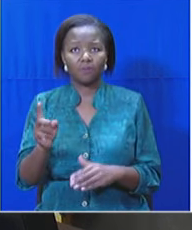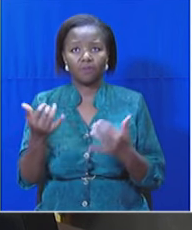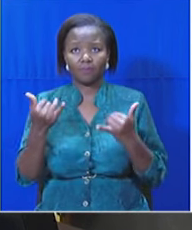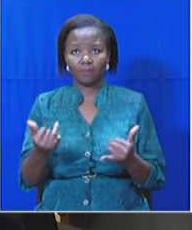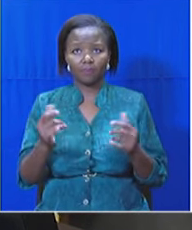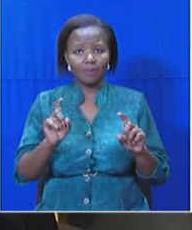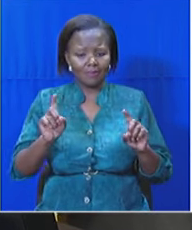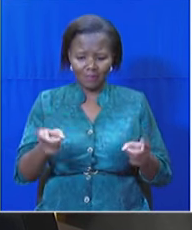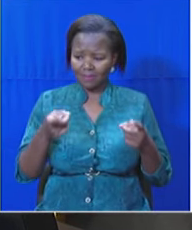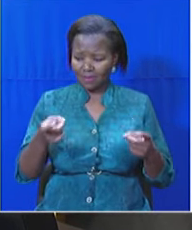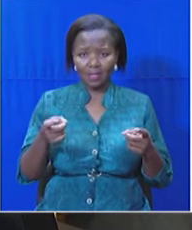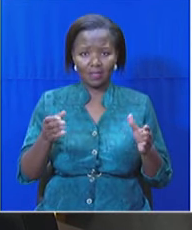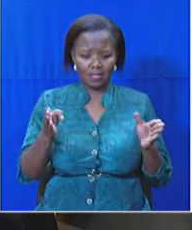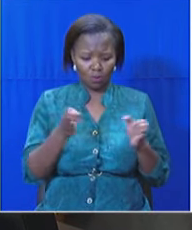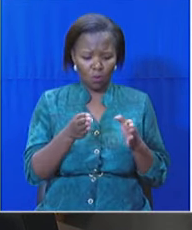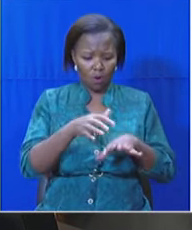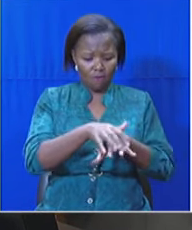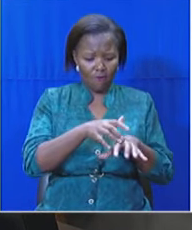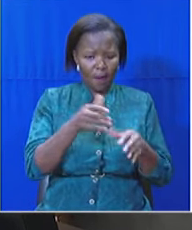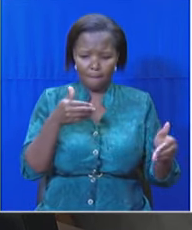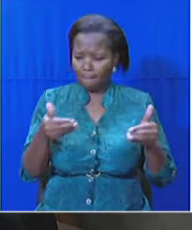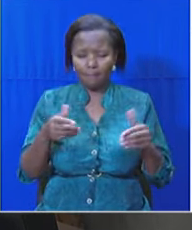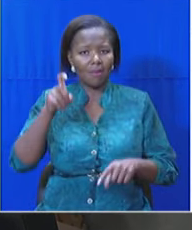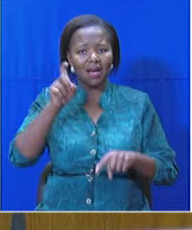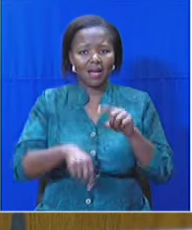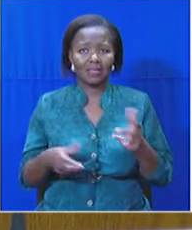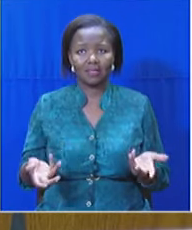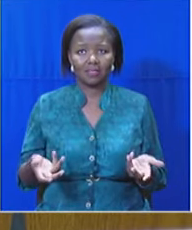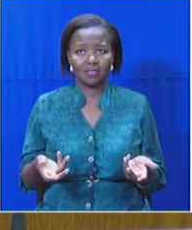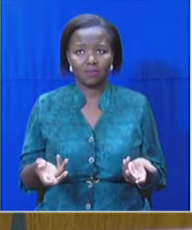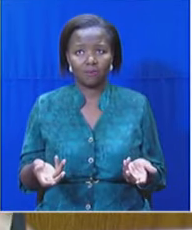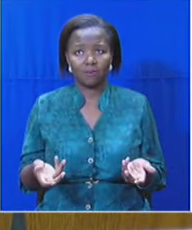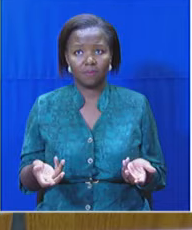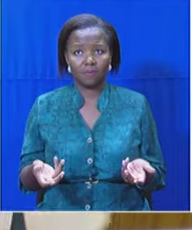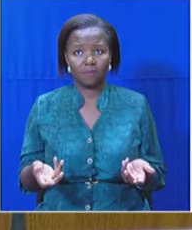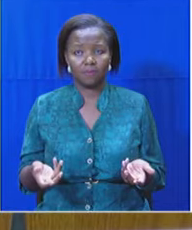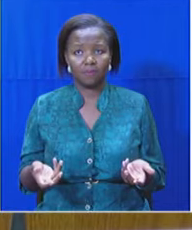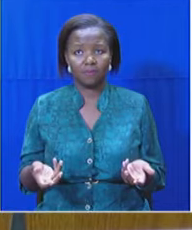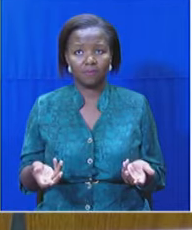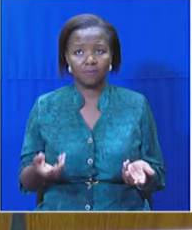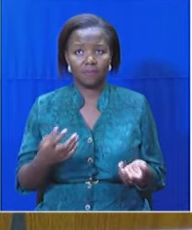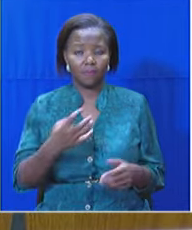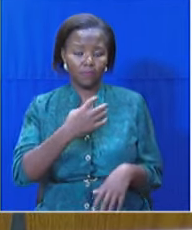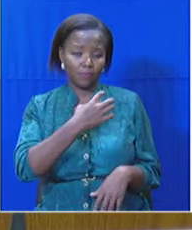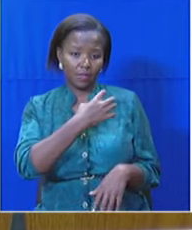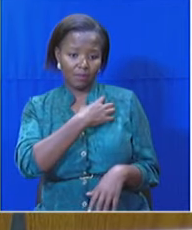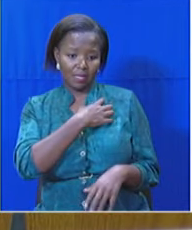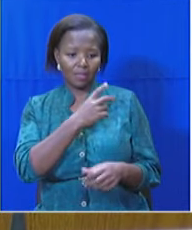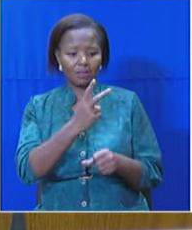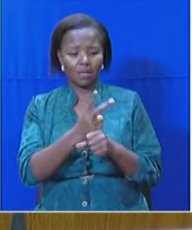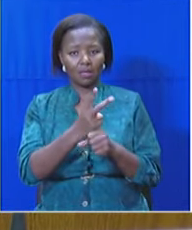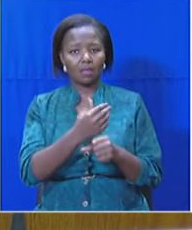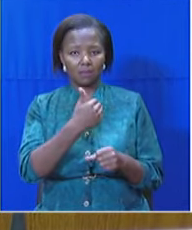small farms in certain areas of South Africa. Minister, the other one that I wanted to talk to you